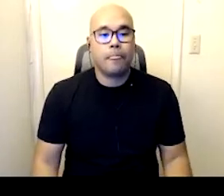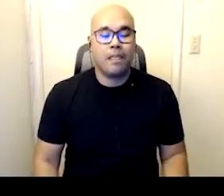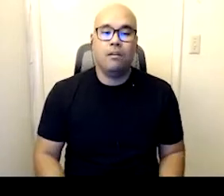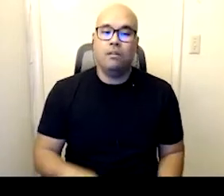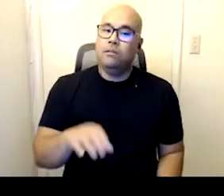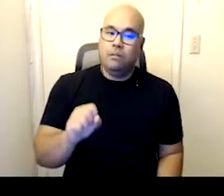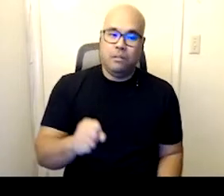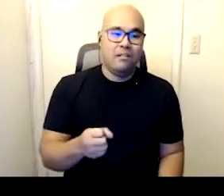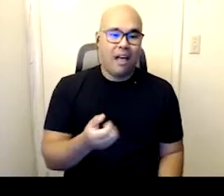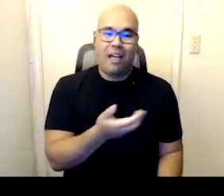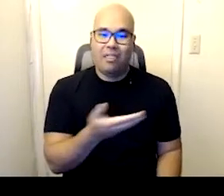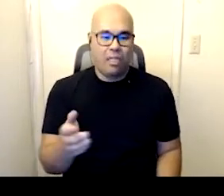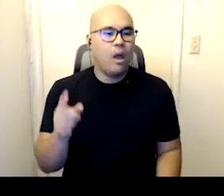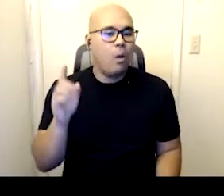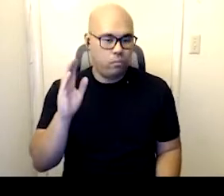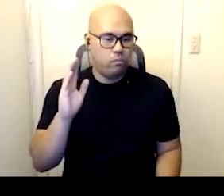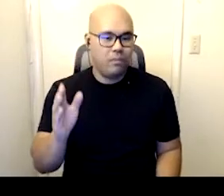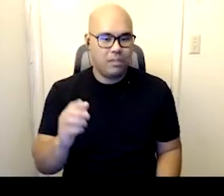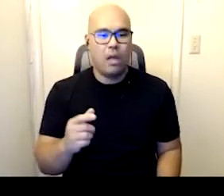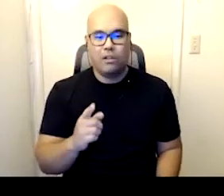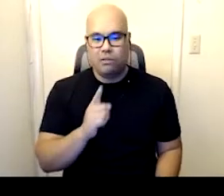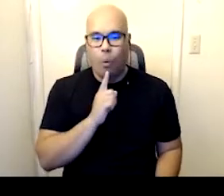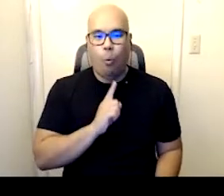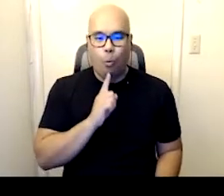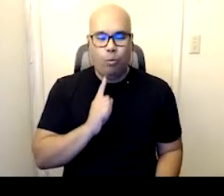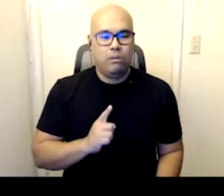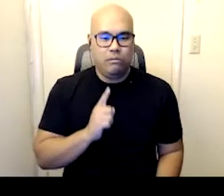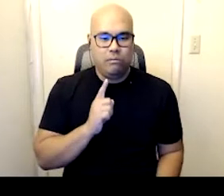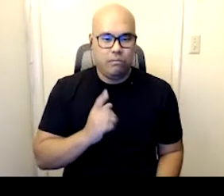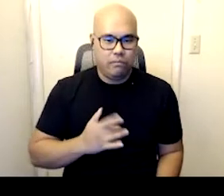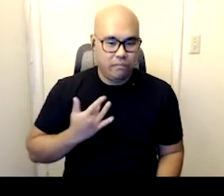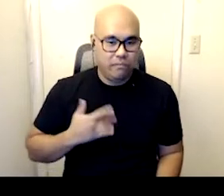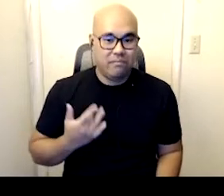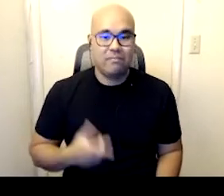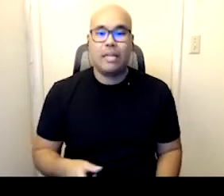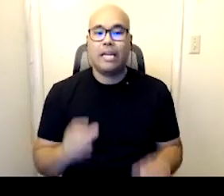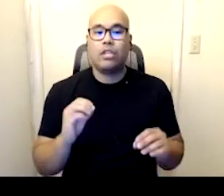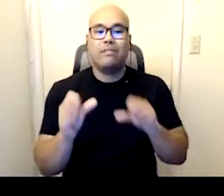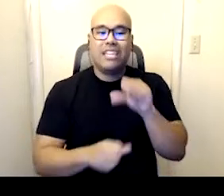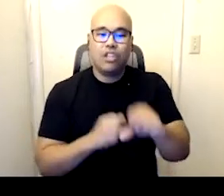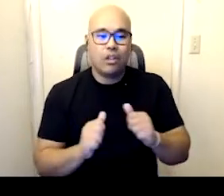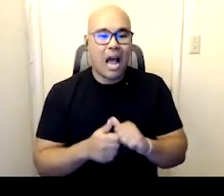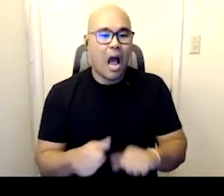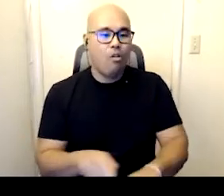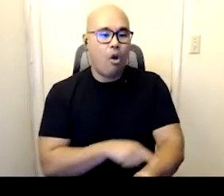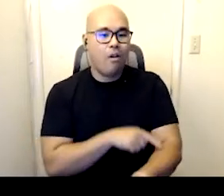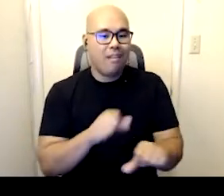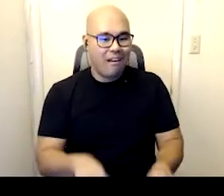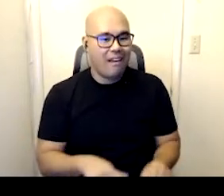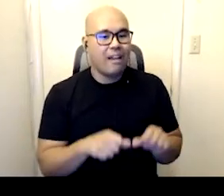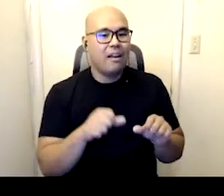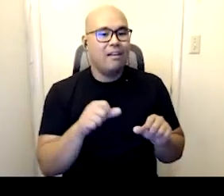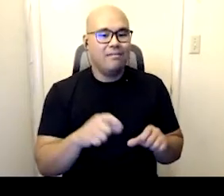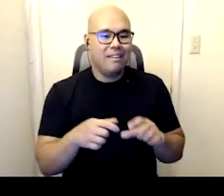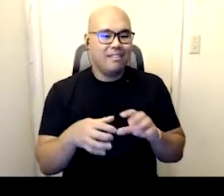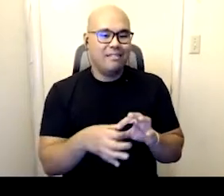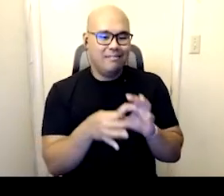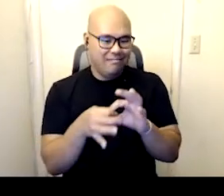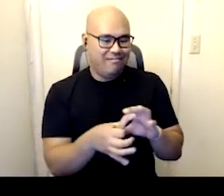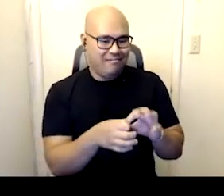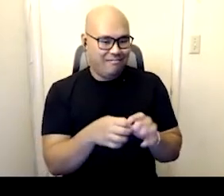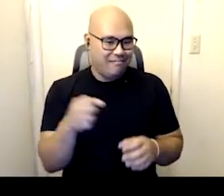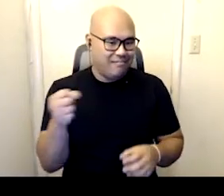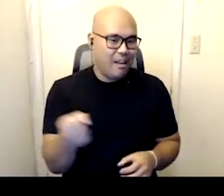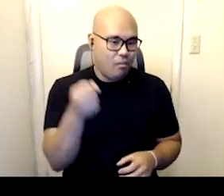Yes, there was loneliness. They taught each other how long they could dangle. They